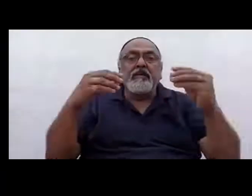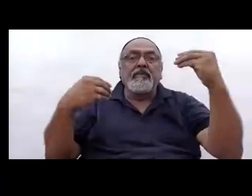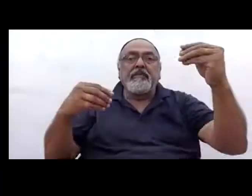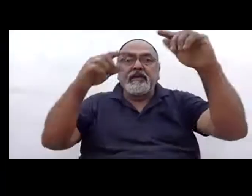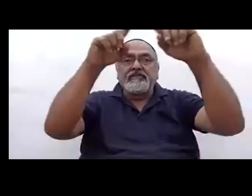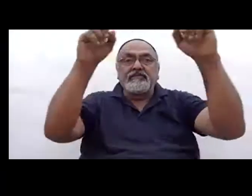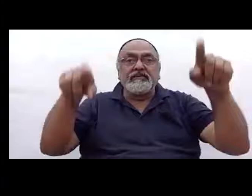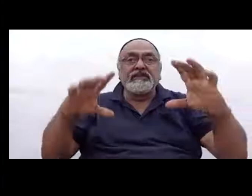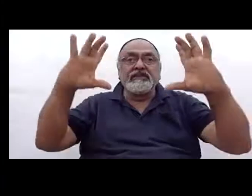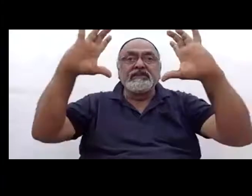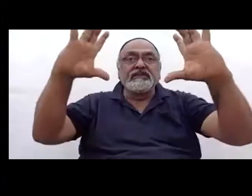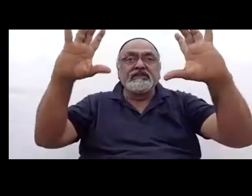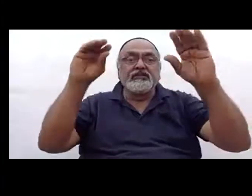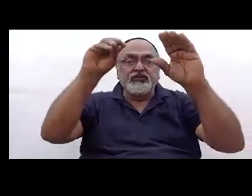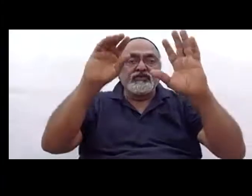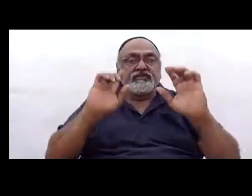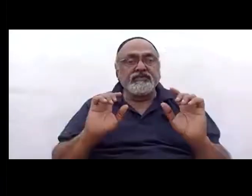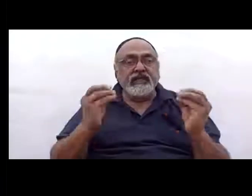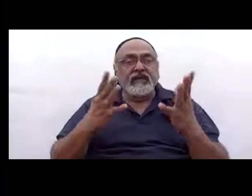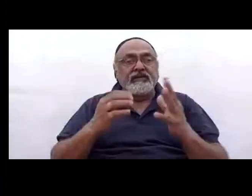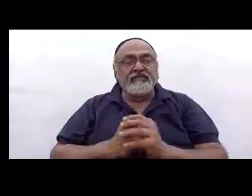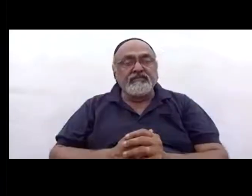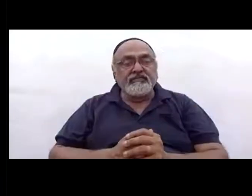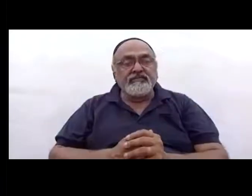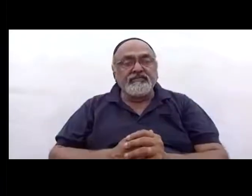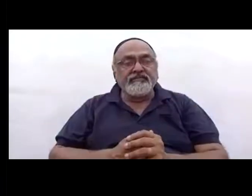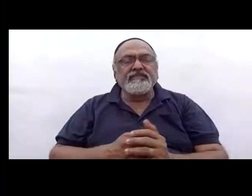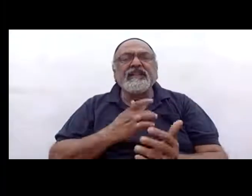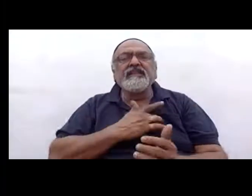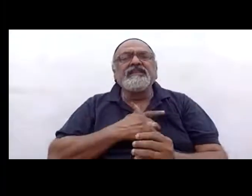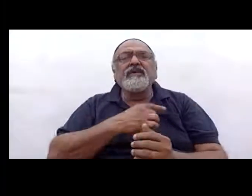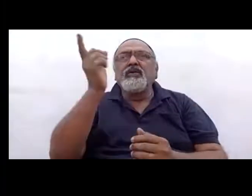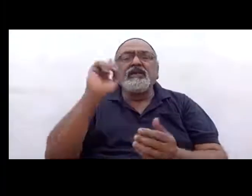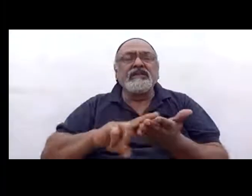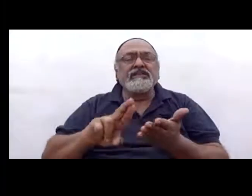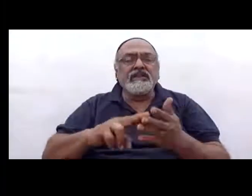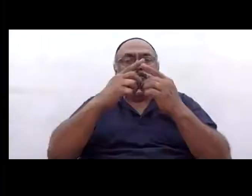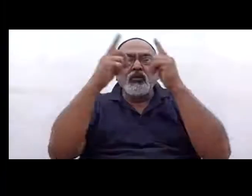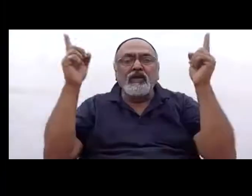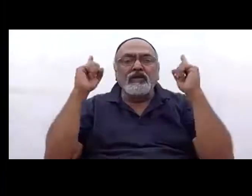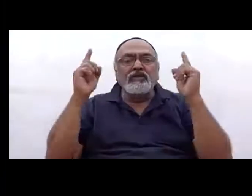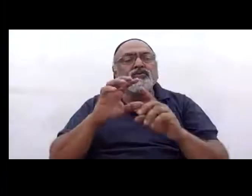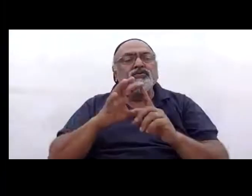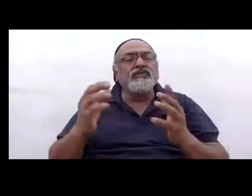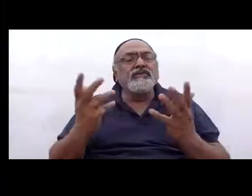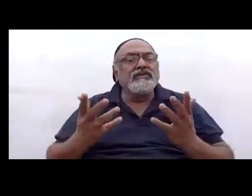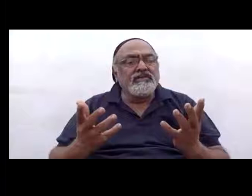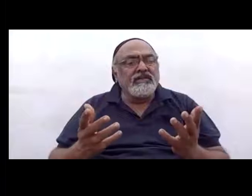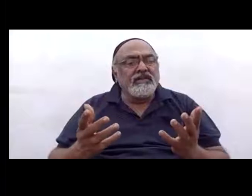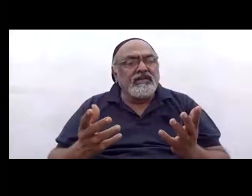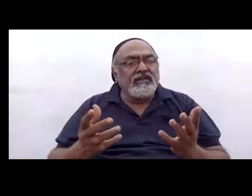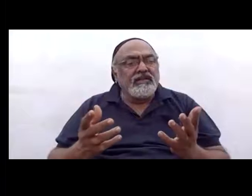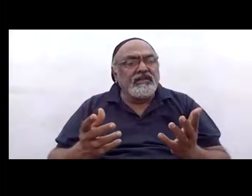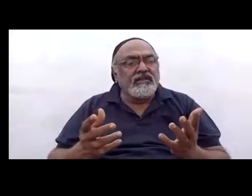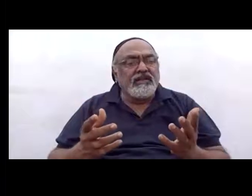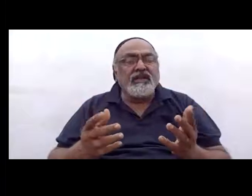abstract. So usually what research scholars do, given thesis or dissertation